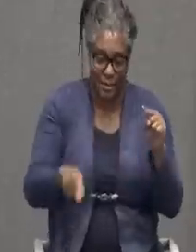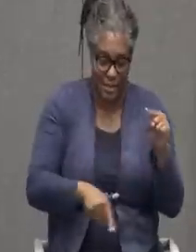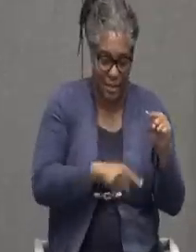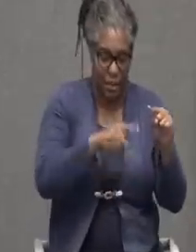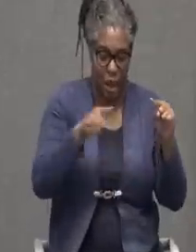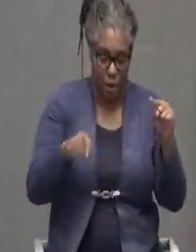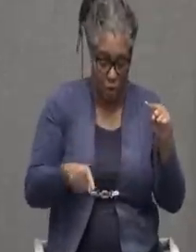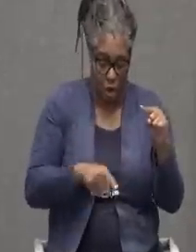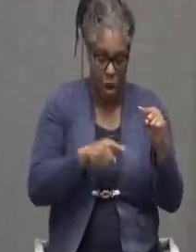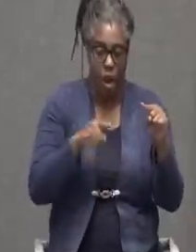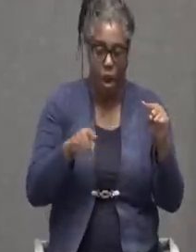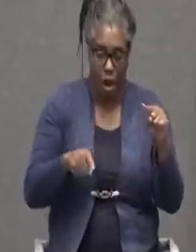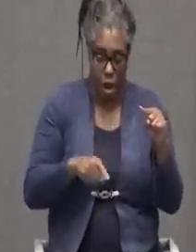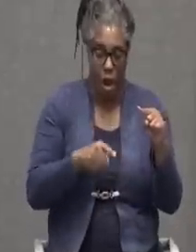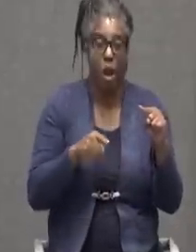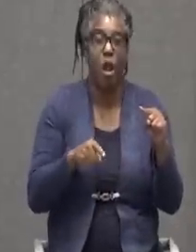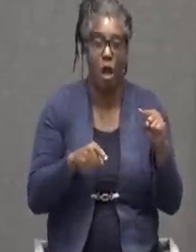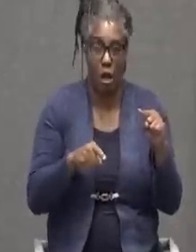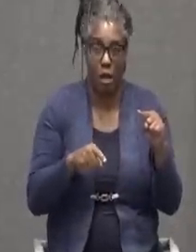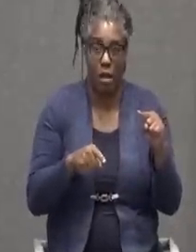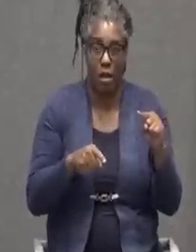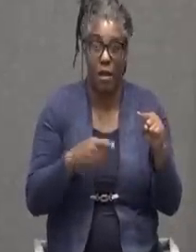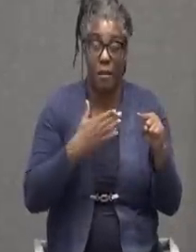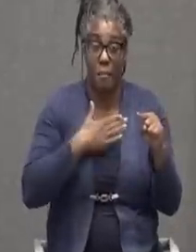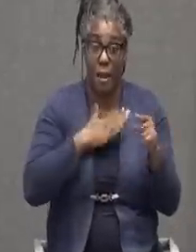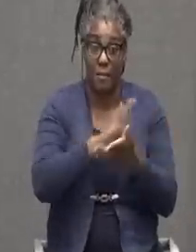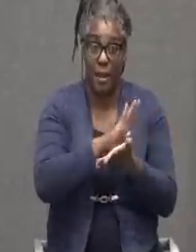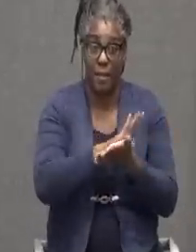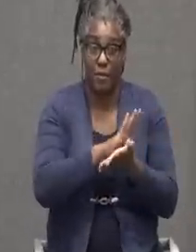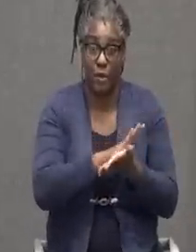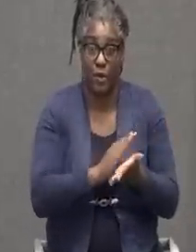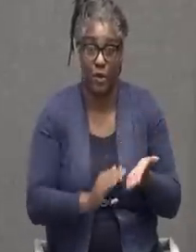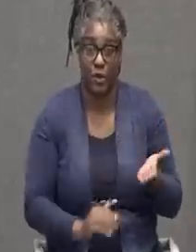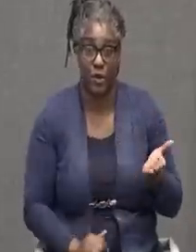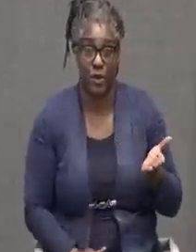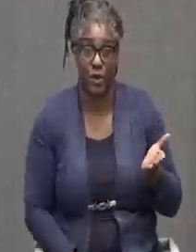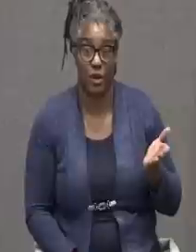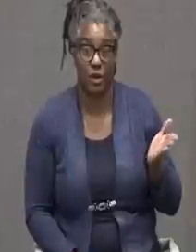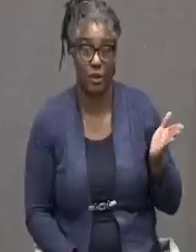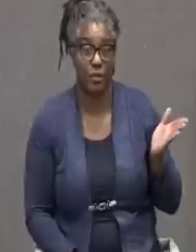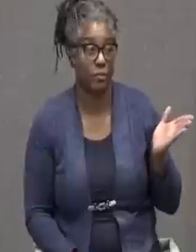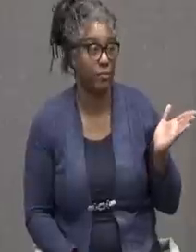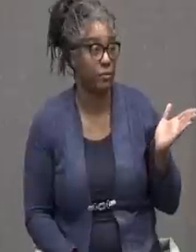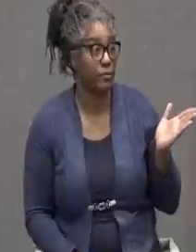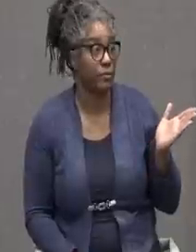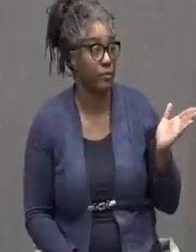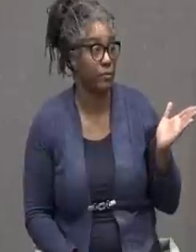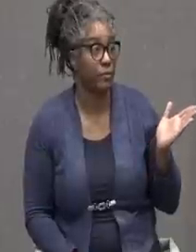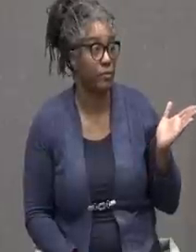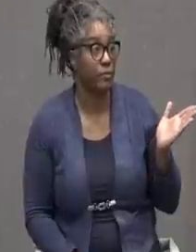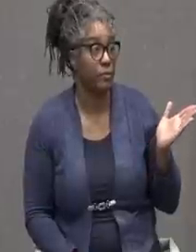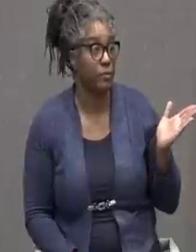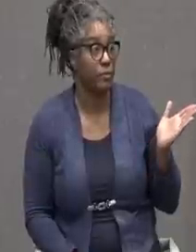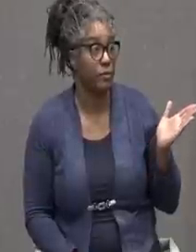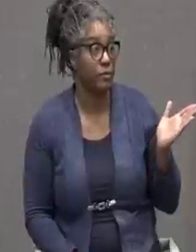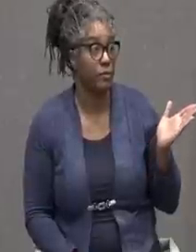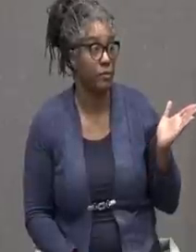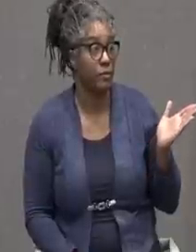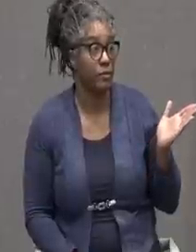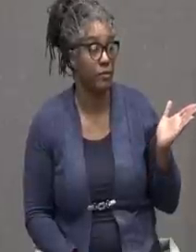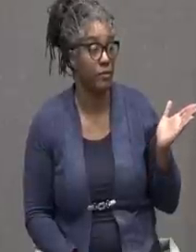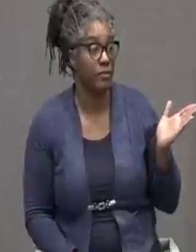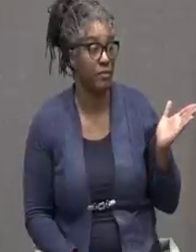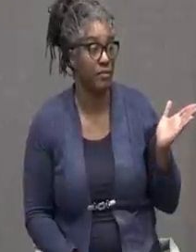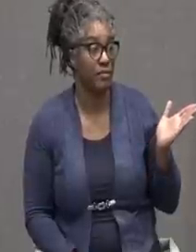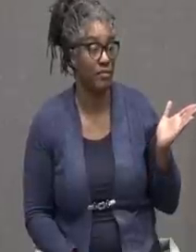my paper and I would, and it looks like I'm gonna need another little foot, so I'm gonna do a